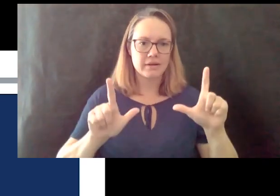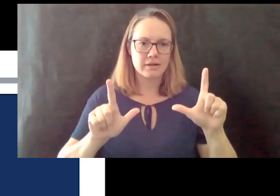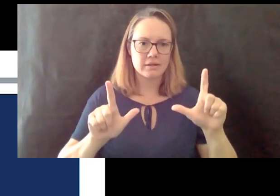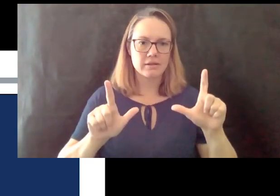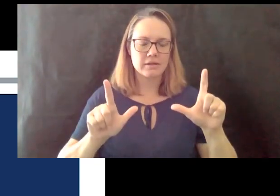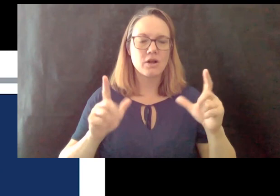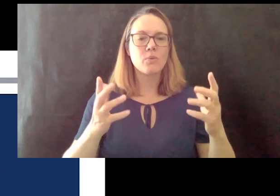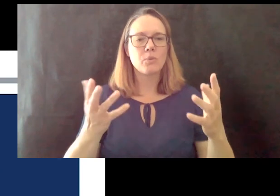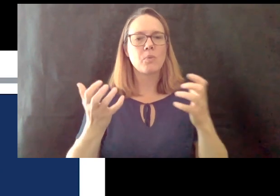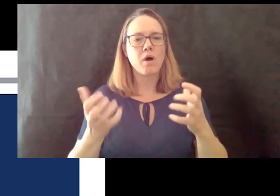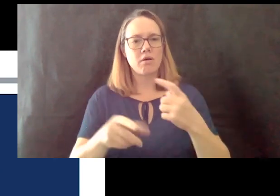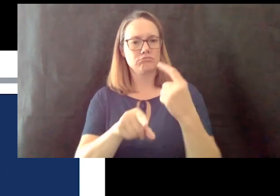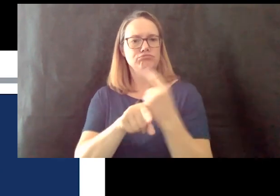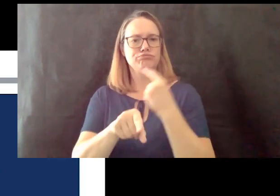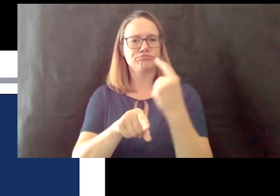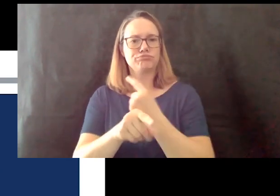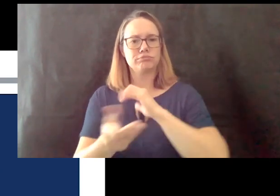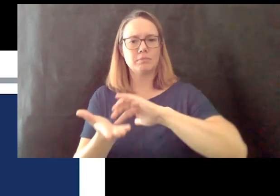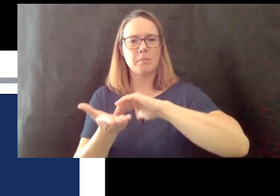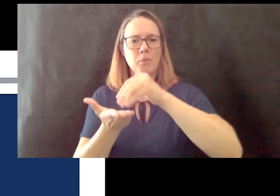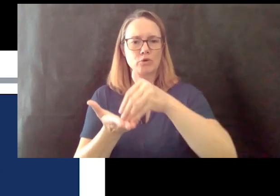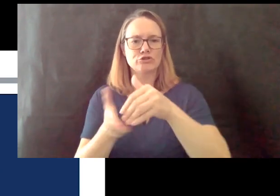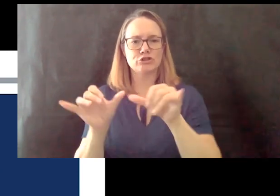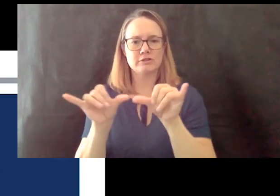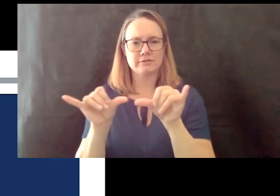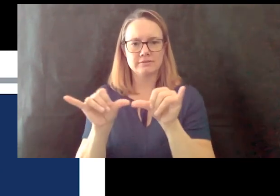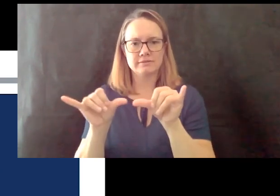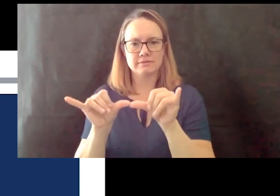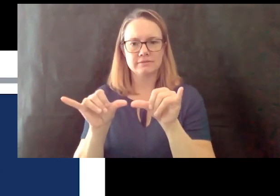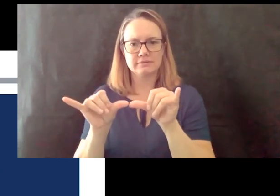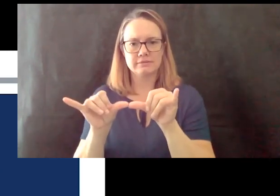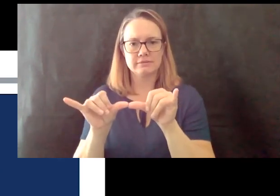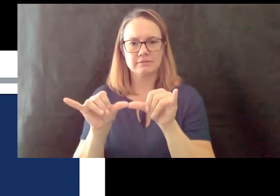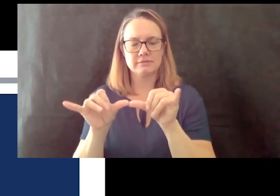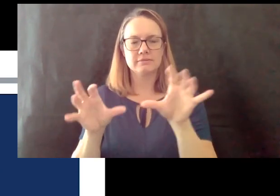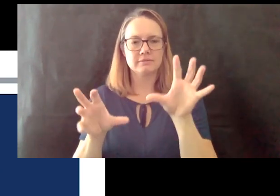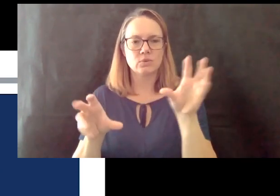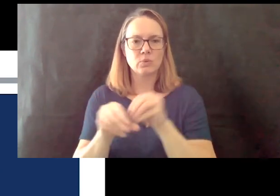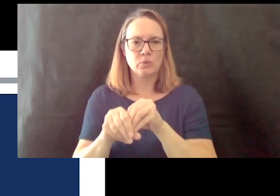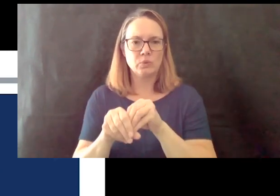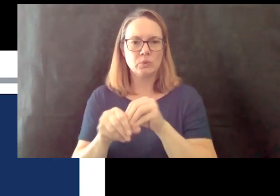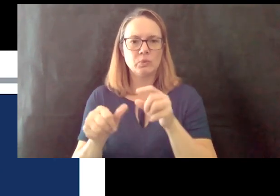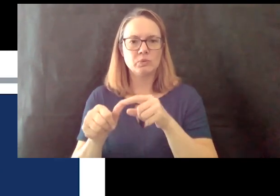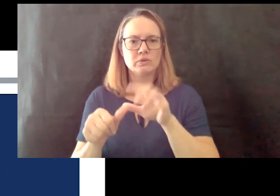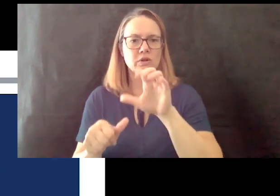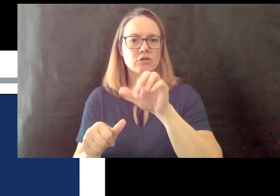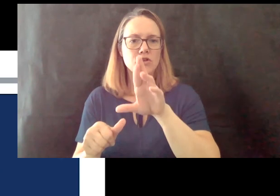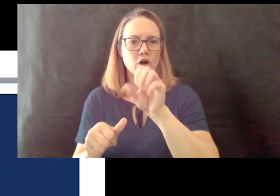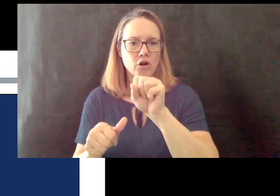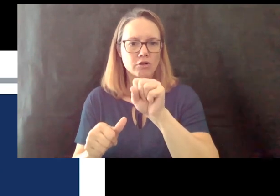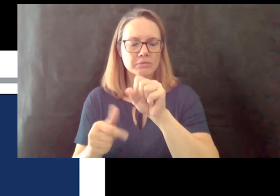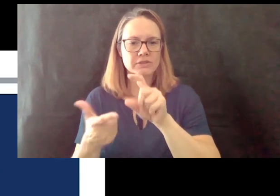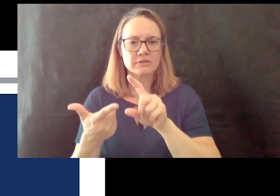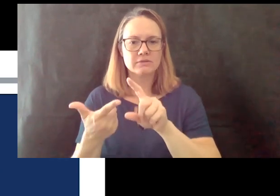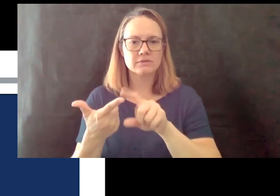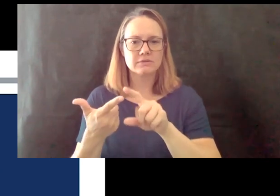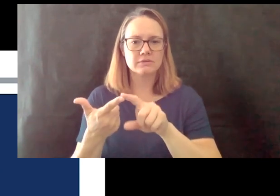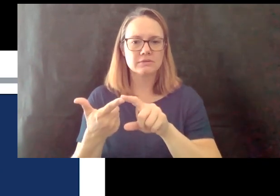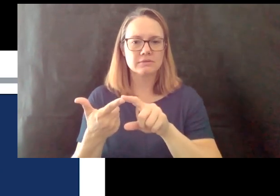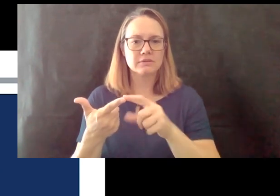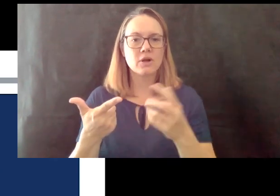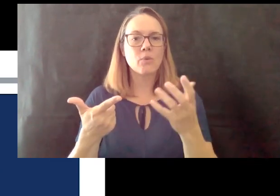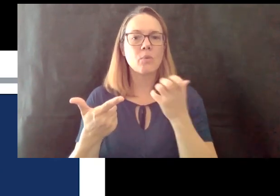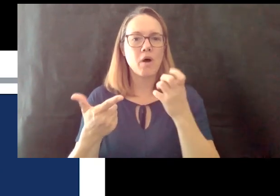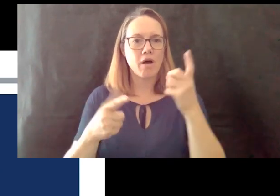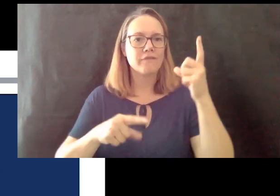is making sure we have the right portions of our macronutrients, fats, proteins, carbohydrates. Make